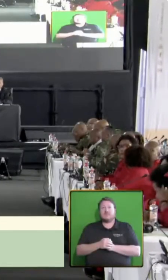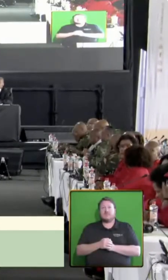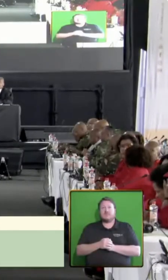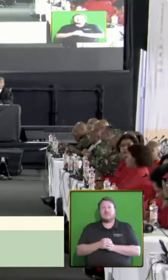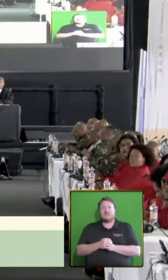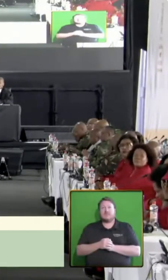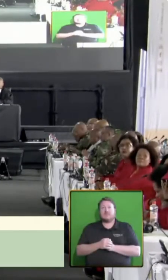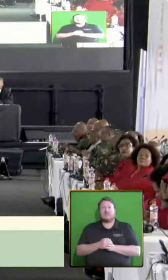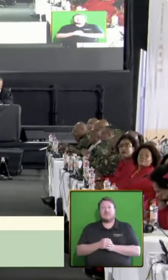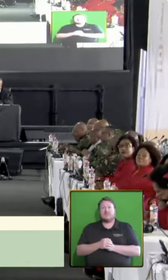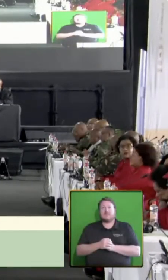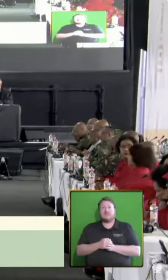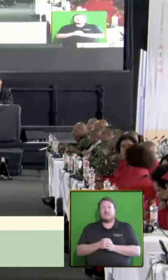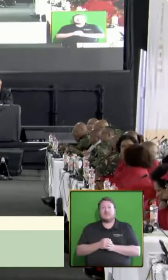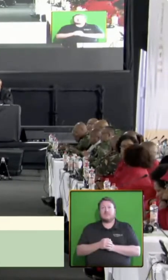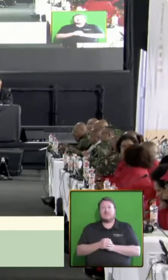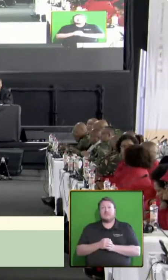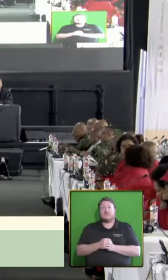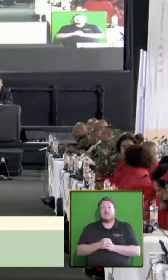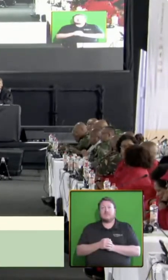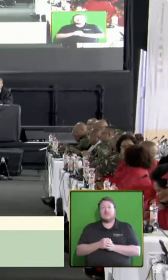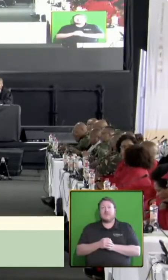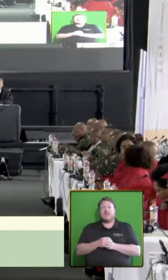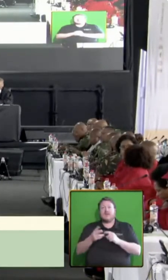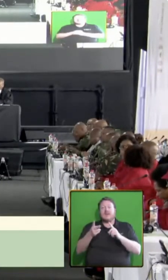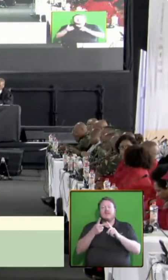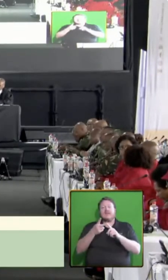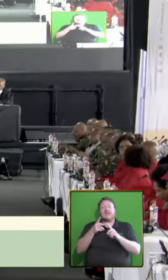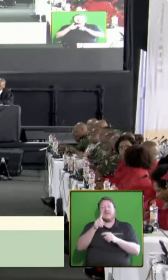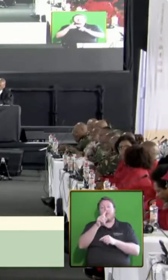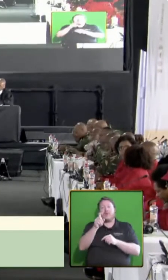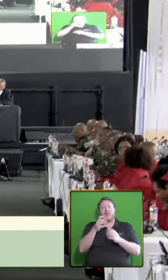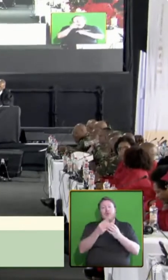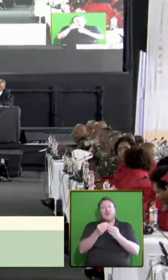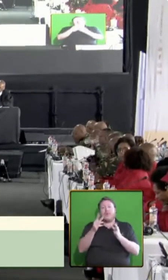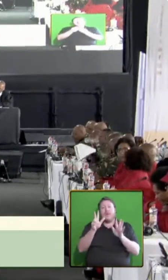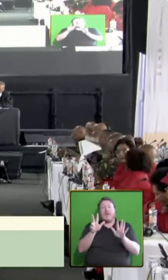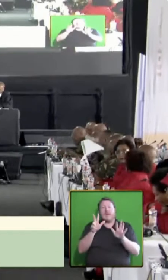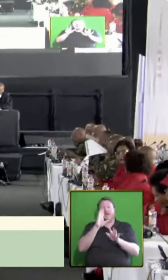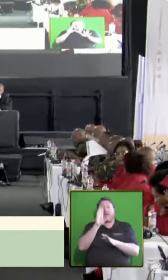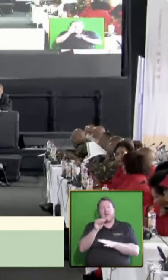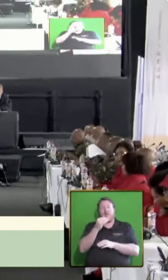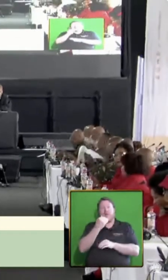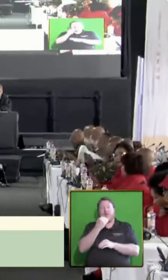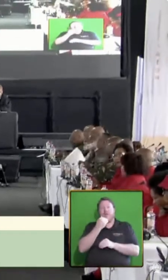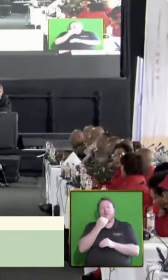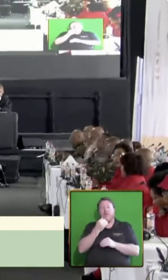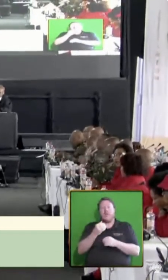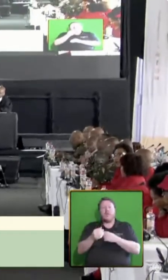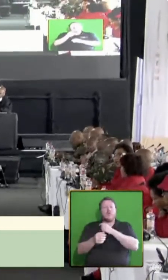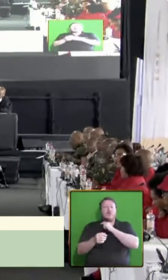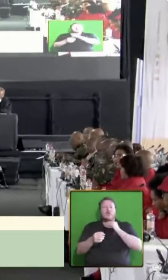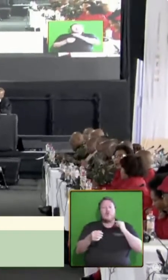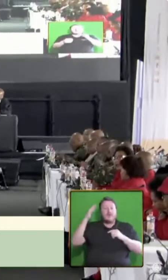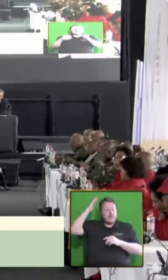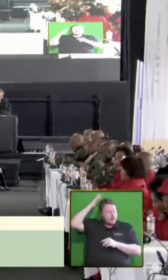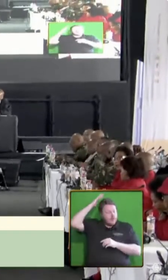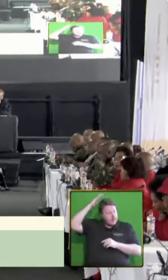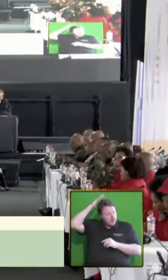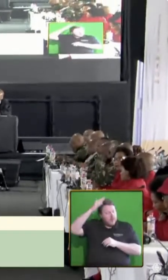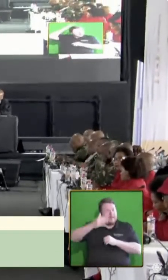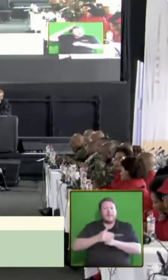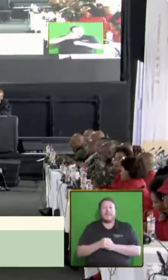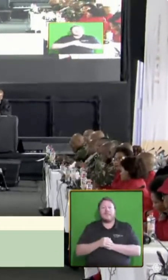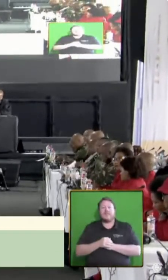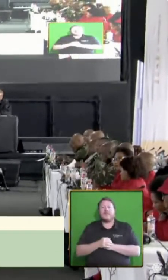Can we move to the second question, number 8, asked by Reverend Meshoe? Honorable Reverend Meshoe,